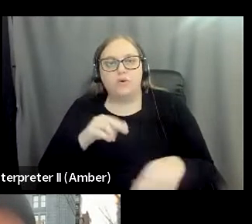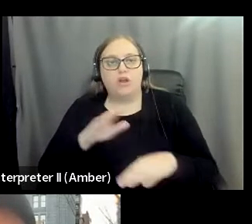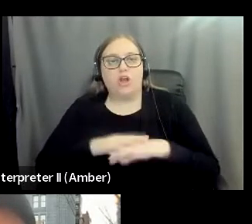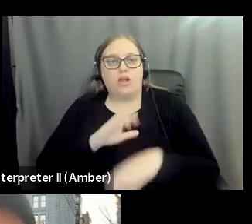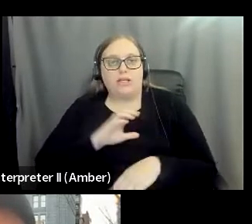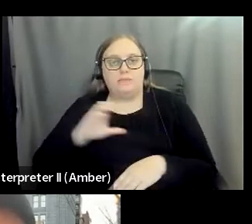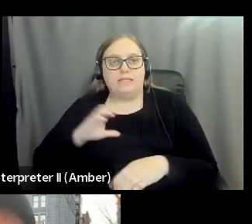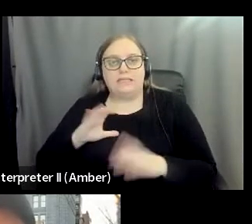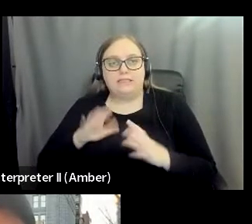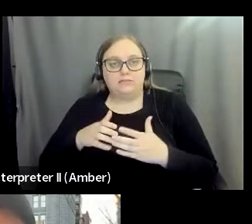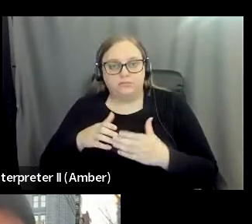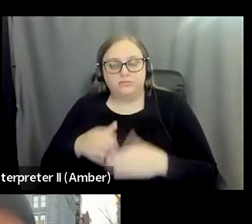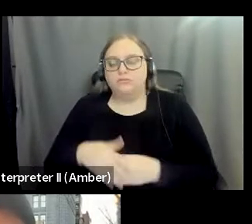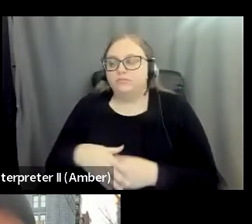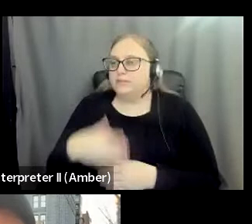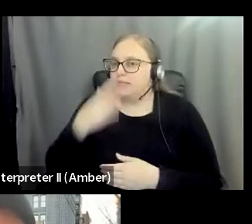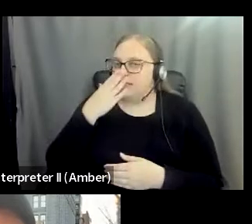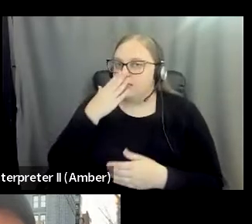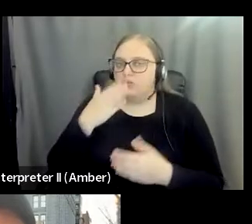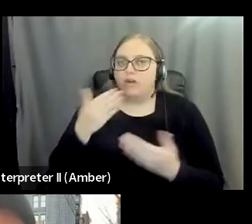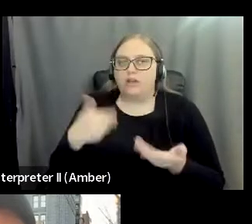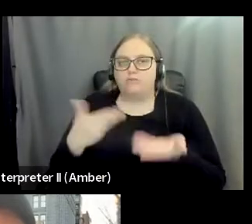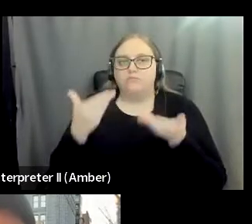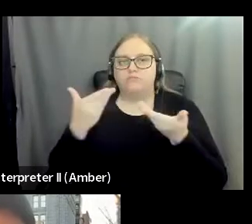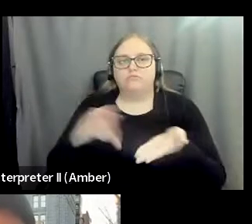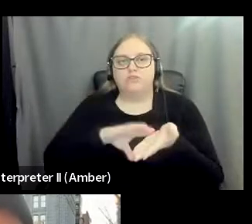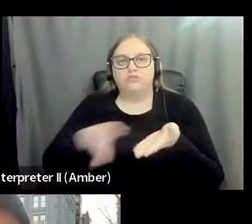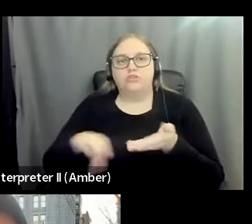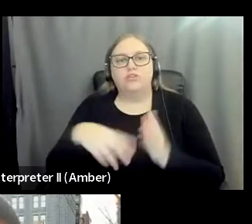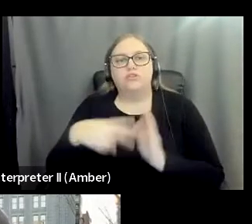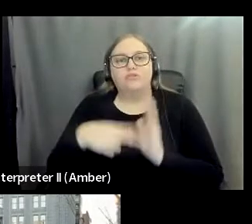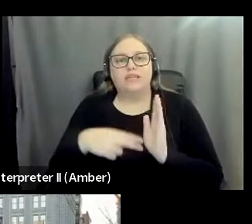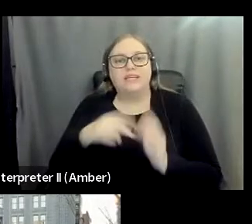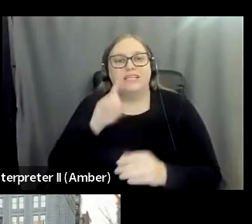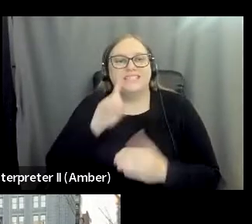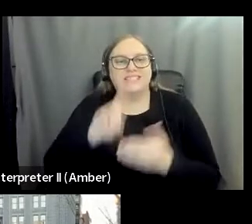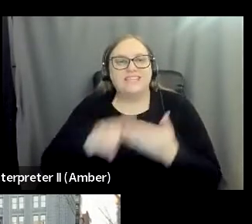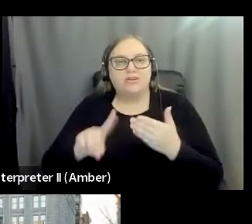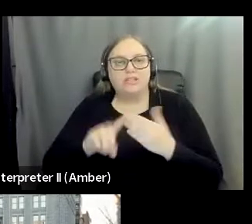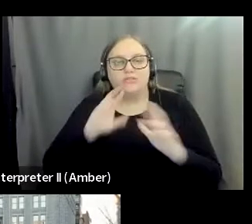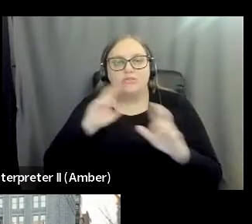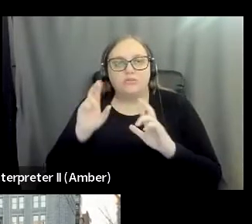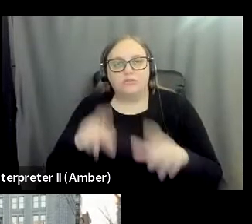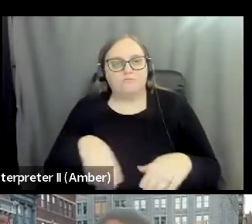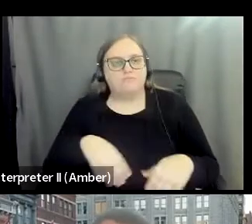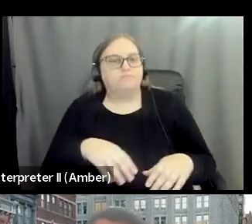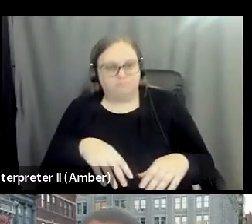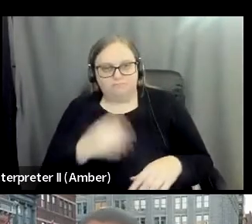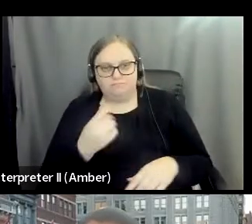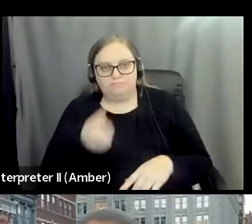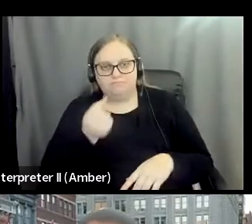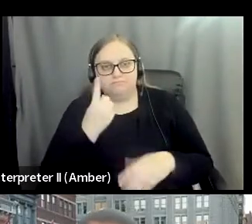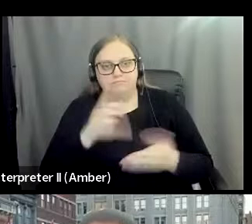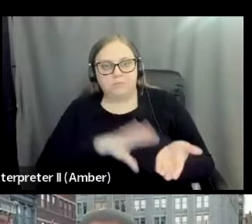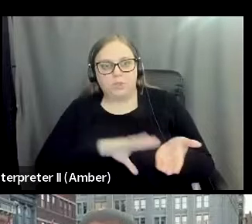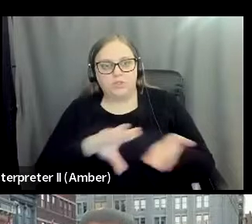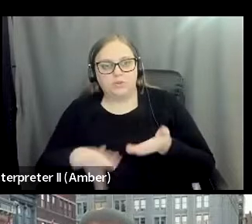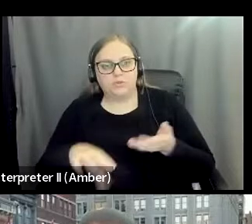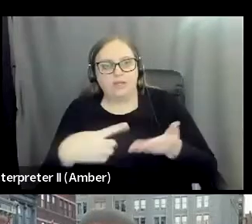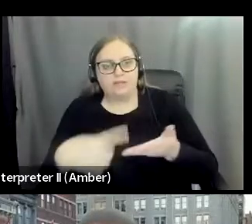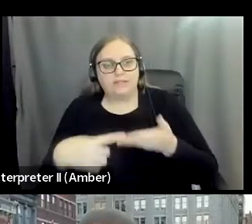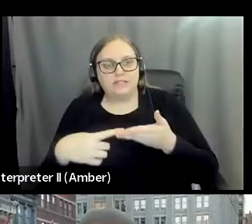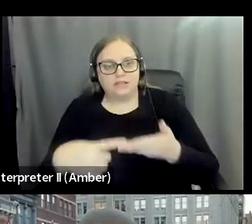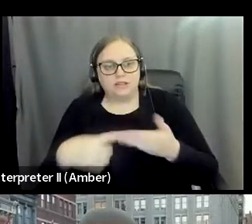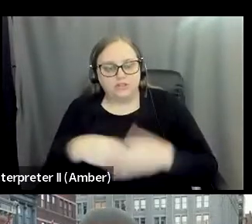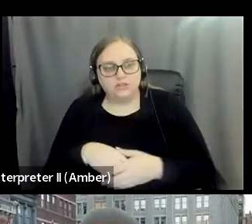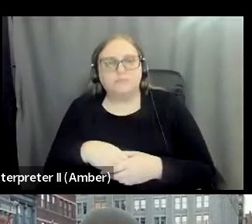Yes. Thank you, Chairman. I move to waive the reading of the Secretary's report. So the motion to waive the reading of the report. Is there discussion